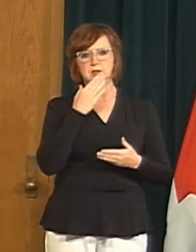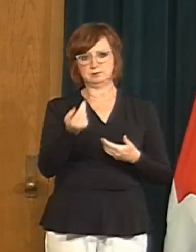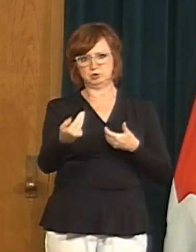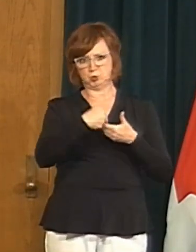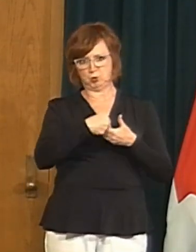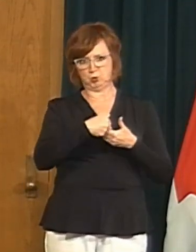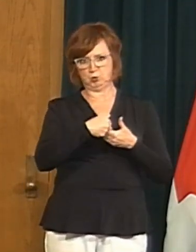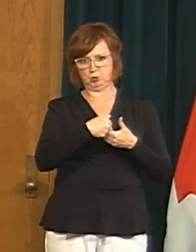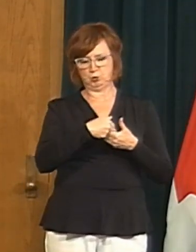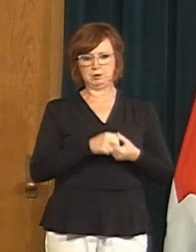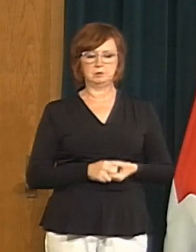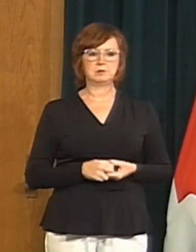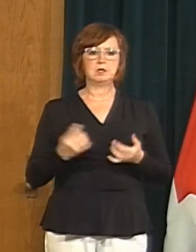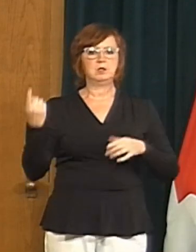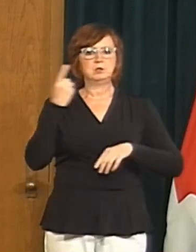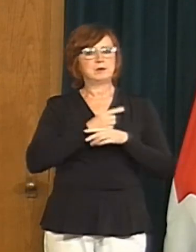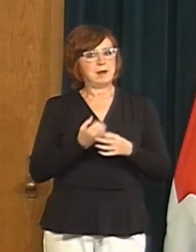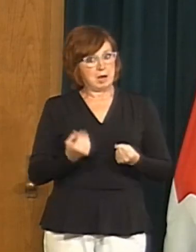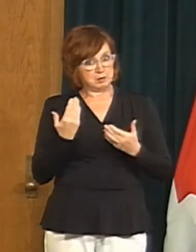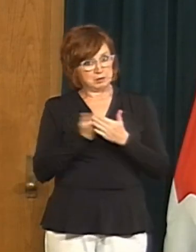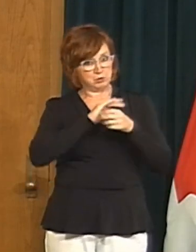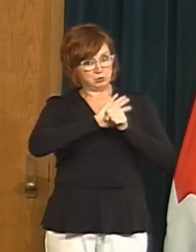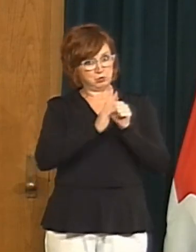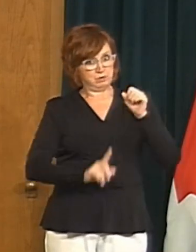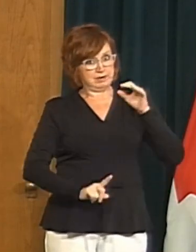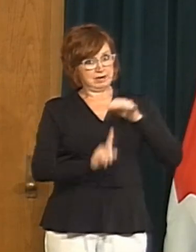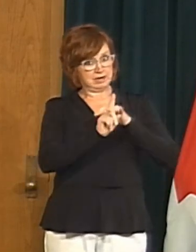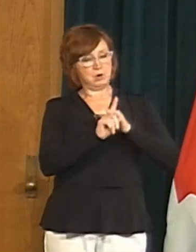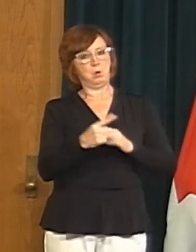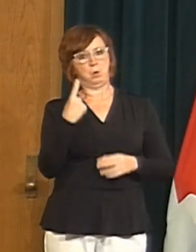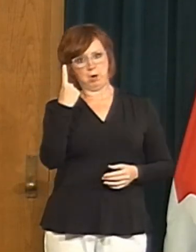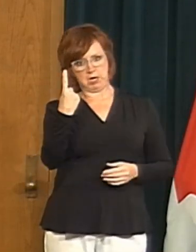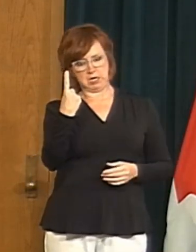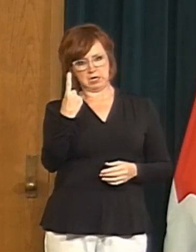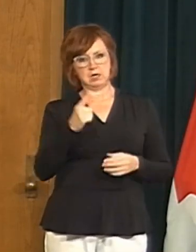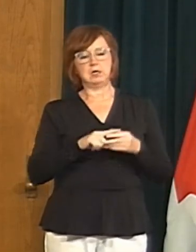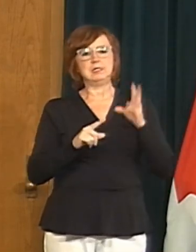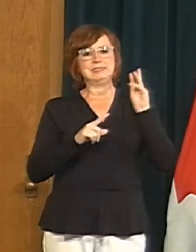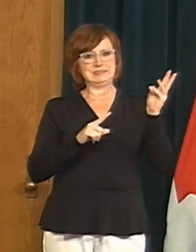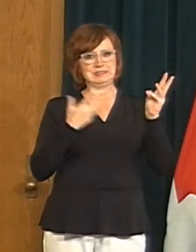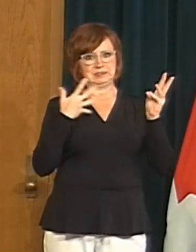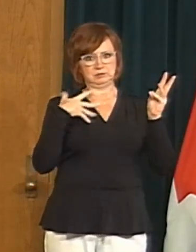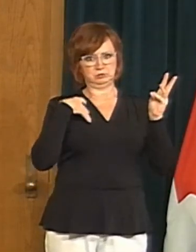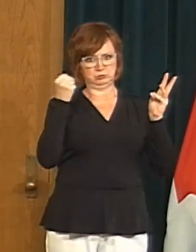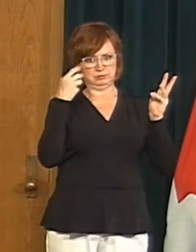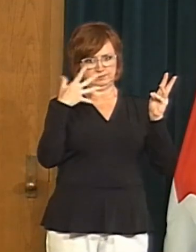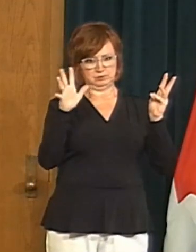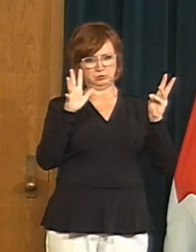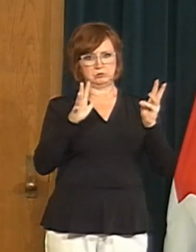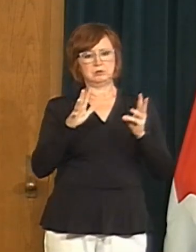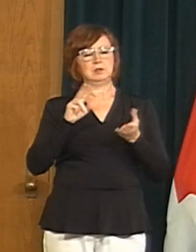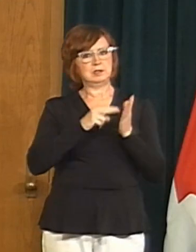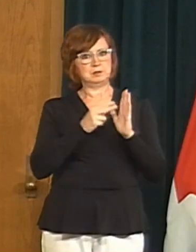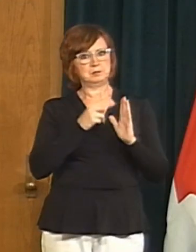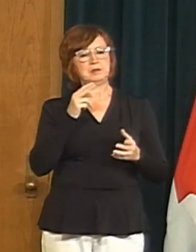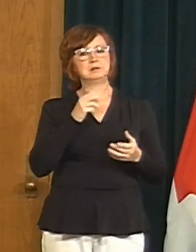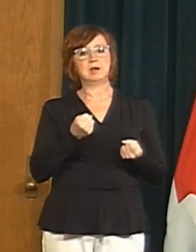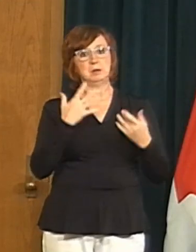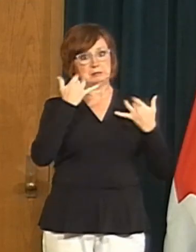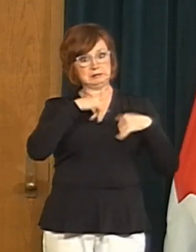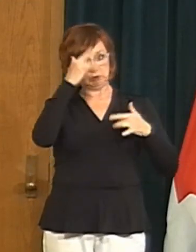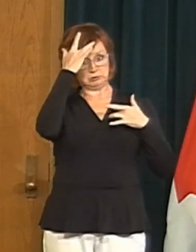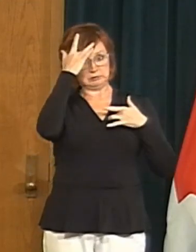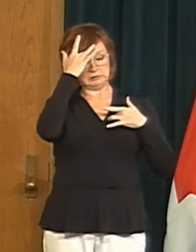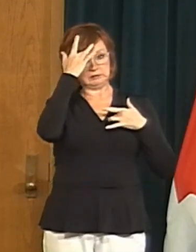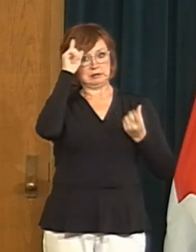today. Today we are reporting just one new case as well as 6 additional recoveries, which lowers our active cases in